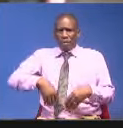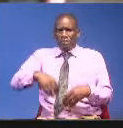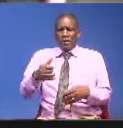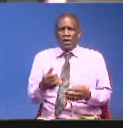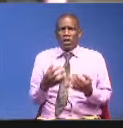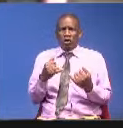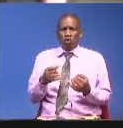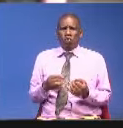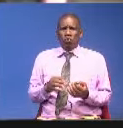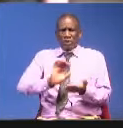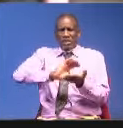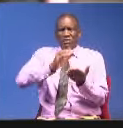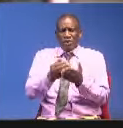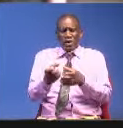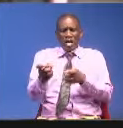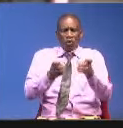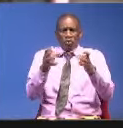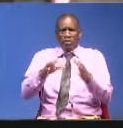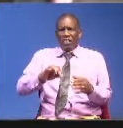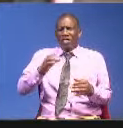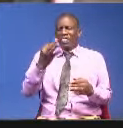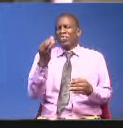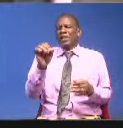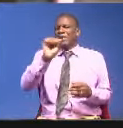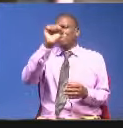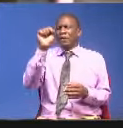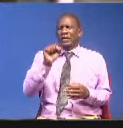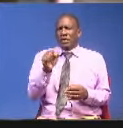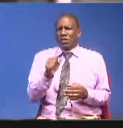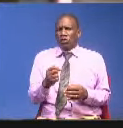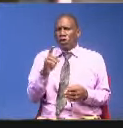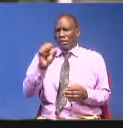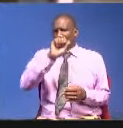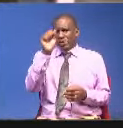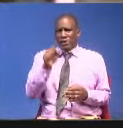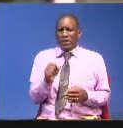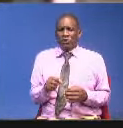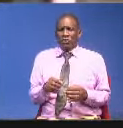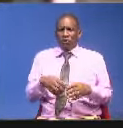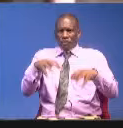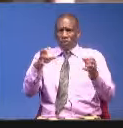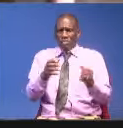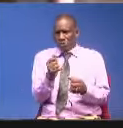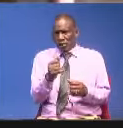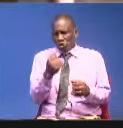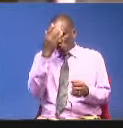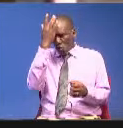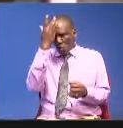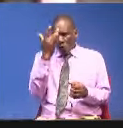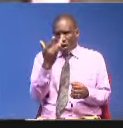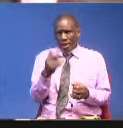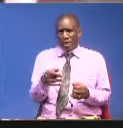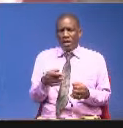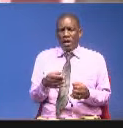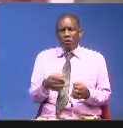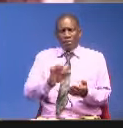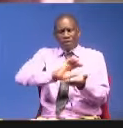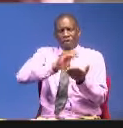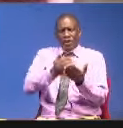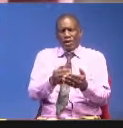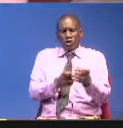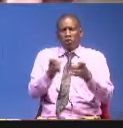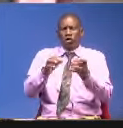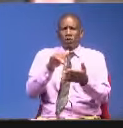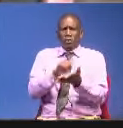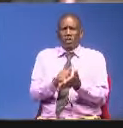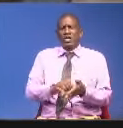to fund a regulator, 30% of the 1% of the farmer's money. Why are we fighting that regulator with that? The second